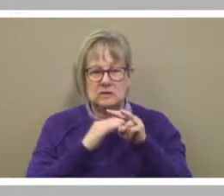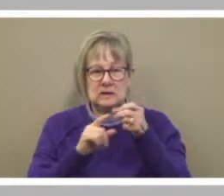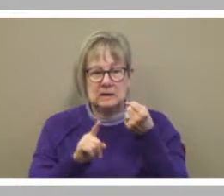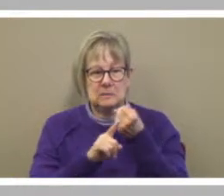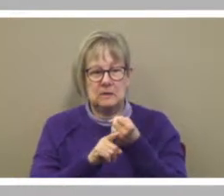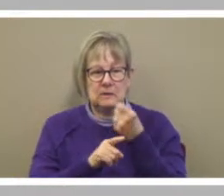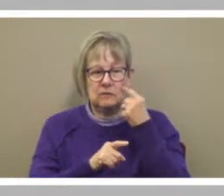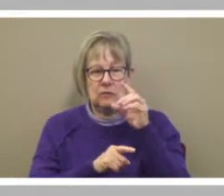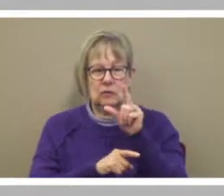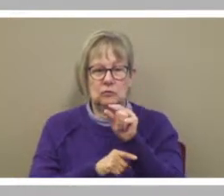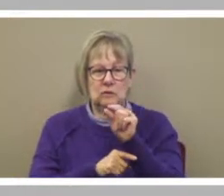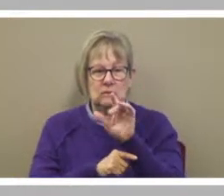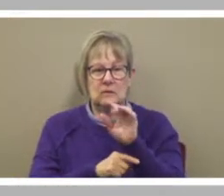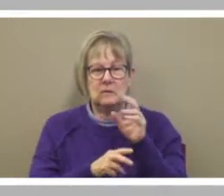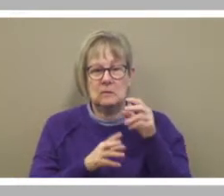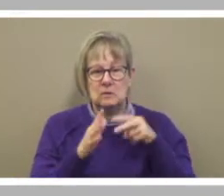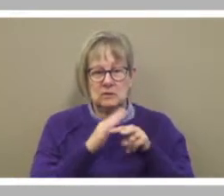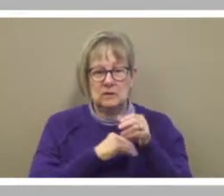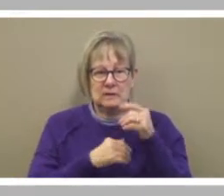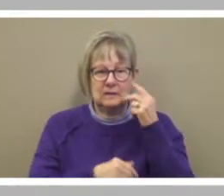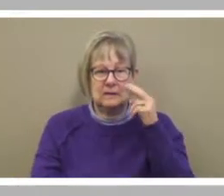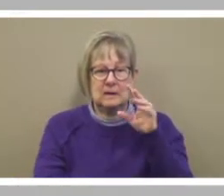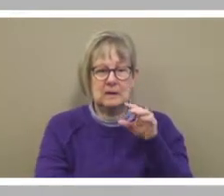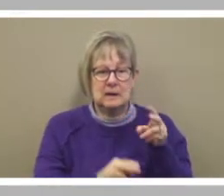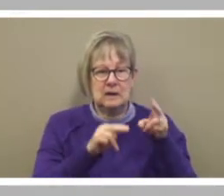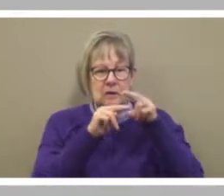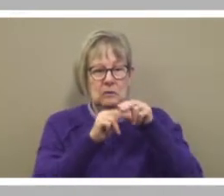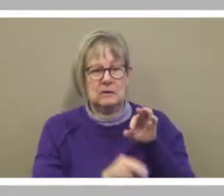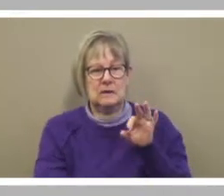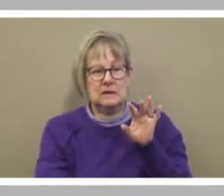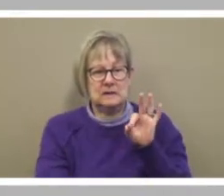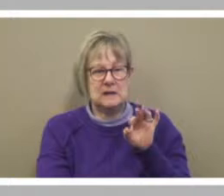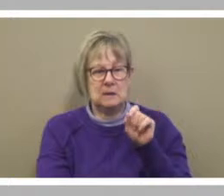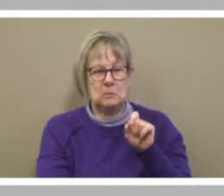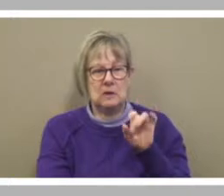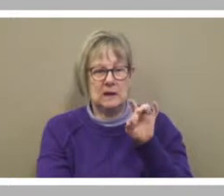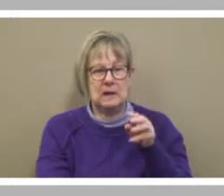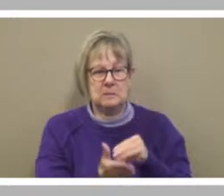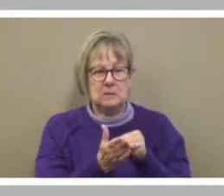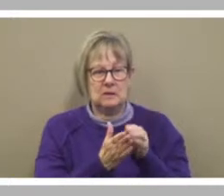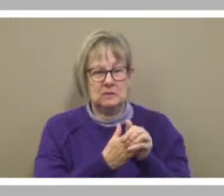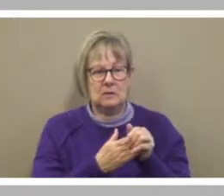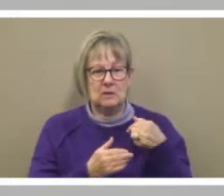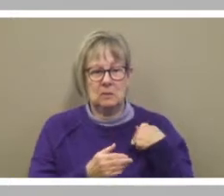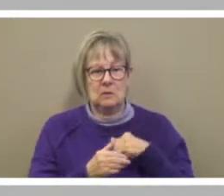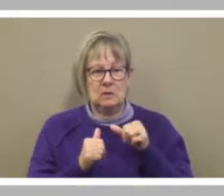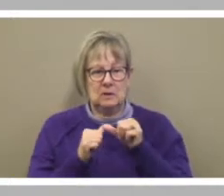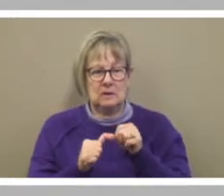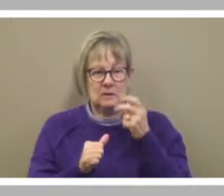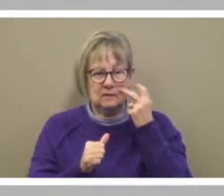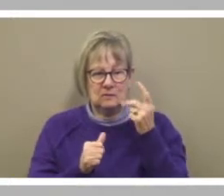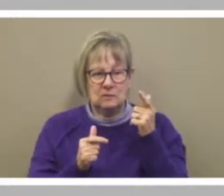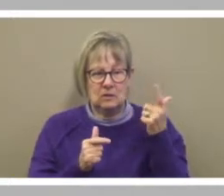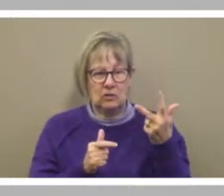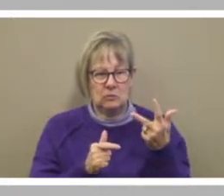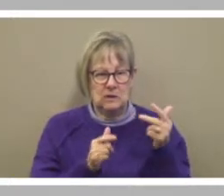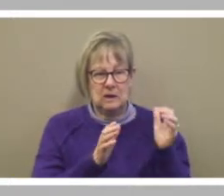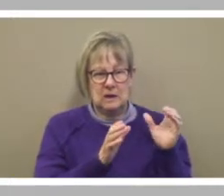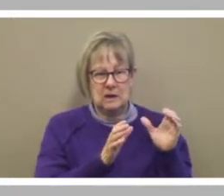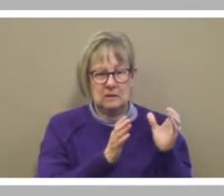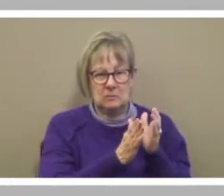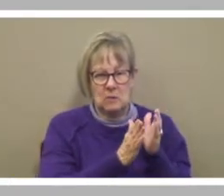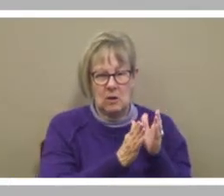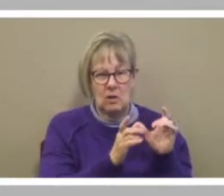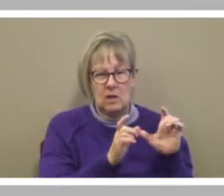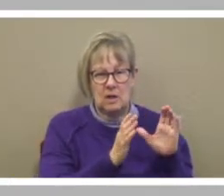We're projecting to see an increase of $9.8 million. We'll continue to see three small academies throughout the year.